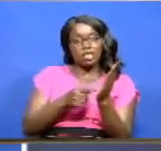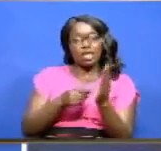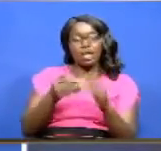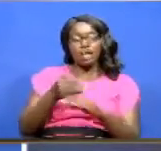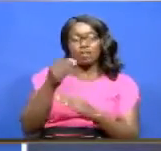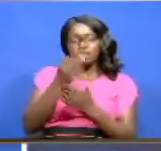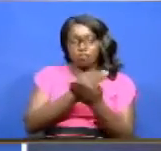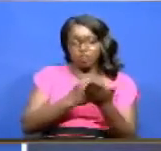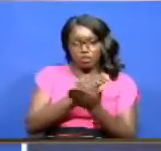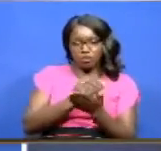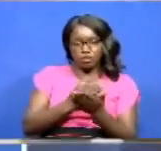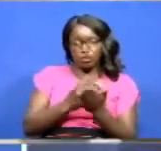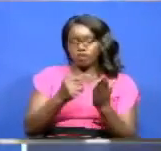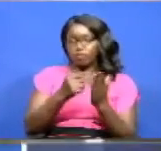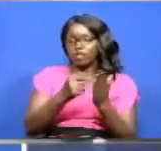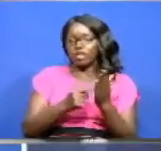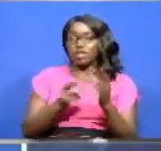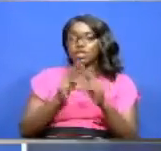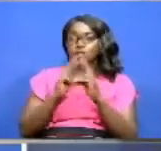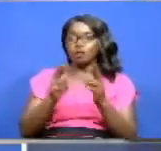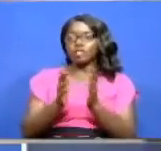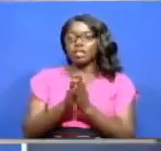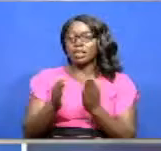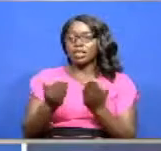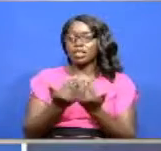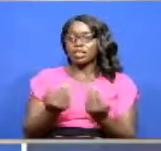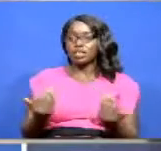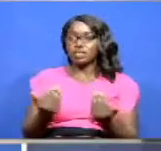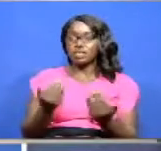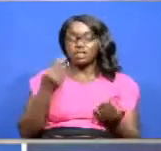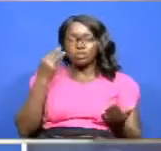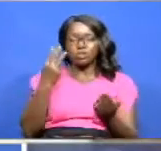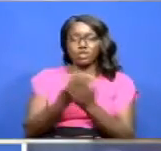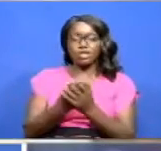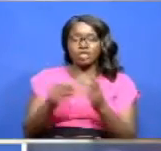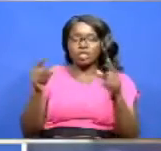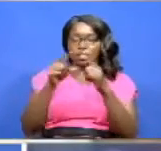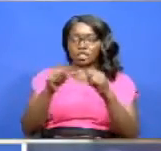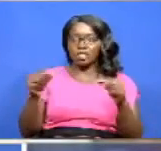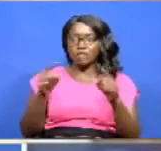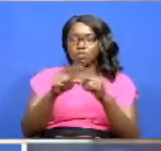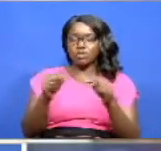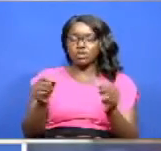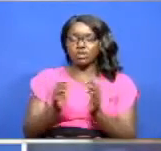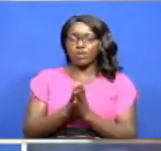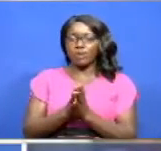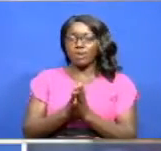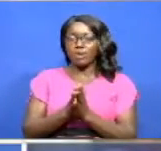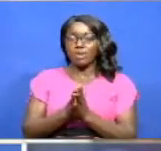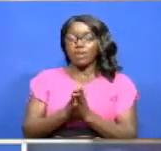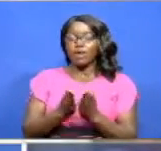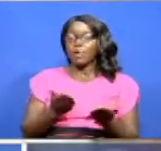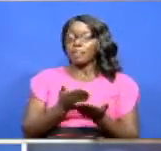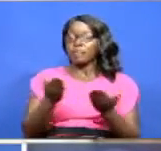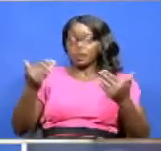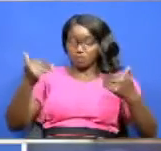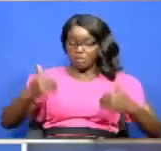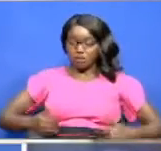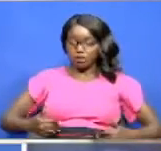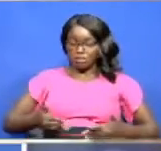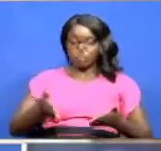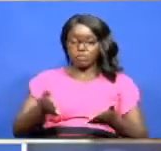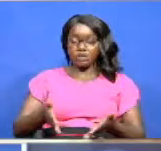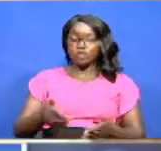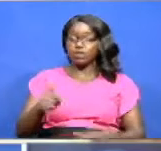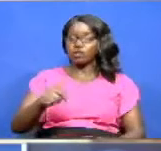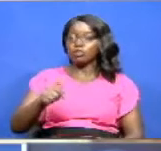phone records, other documentary exhibits, and witness statements. Meaning that the accused person present today